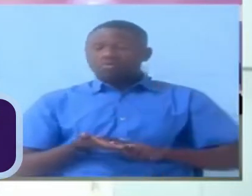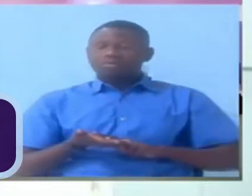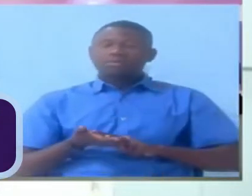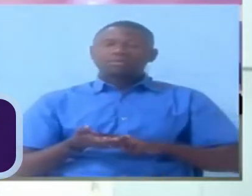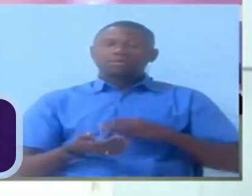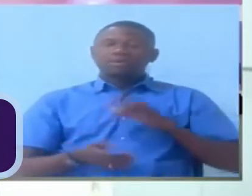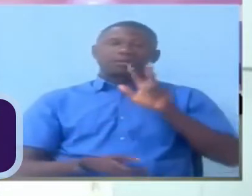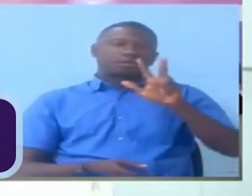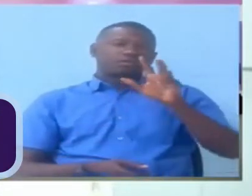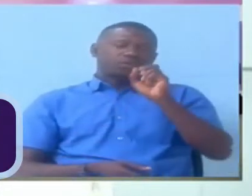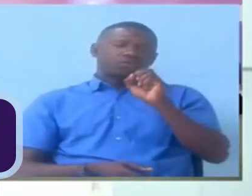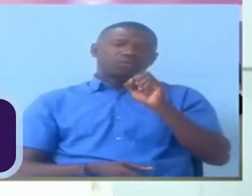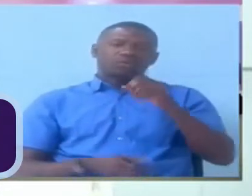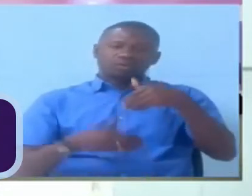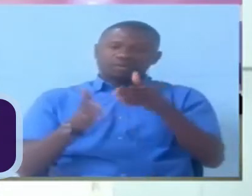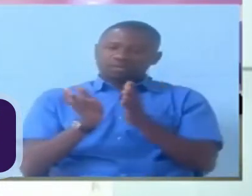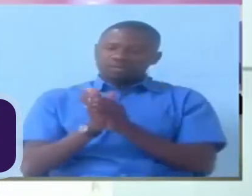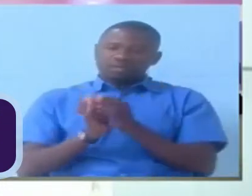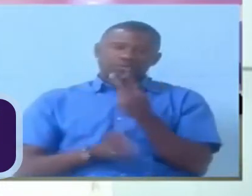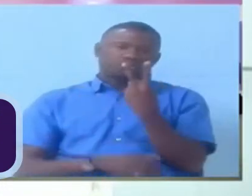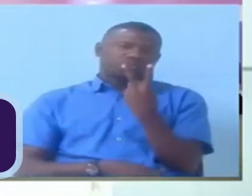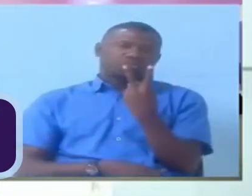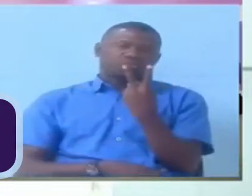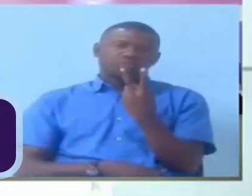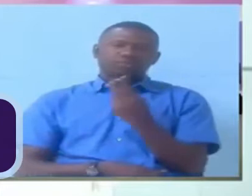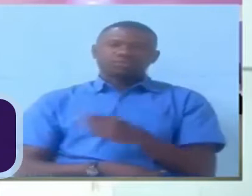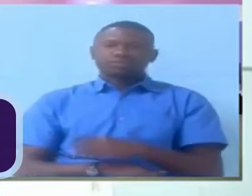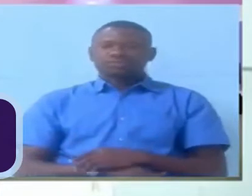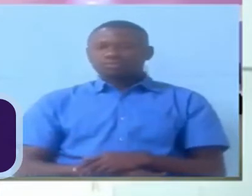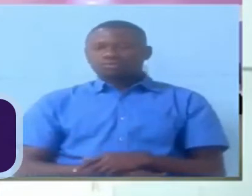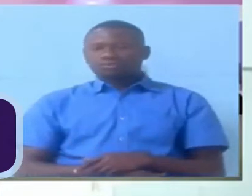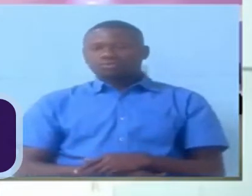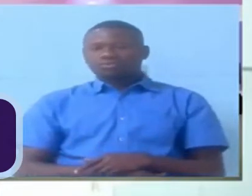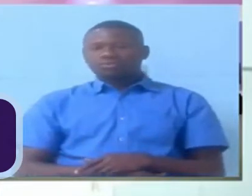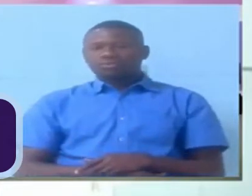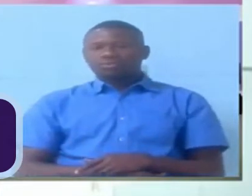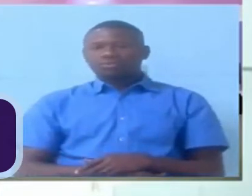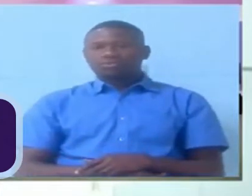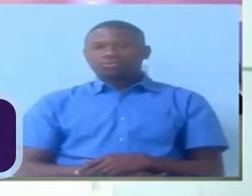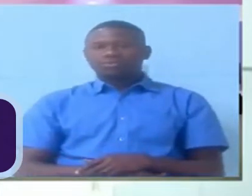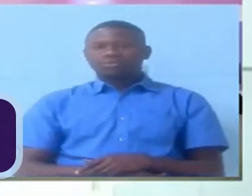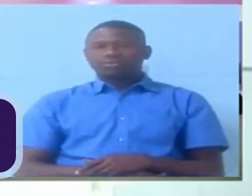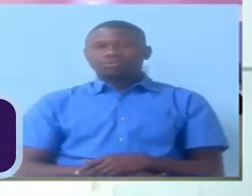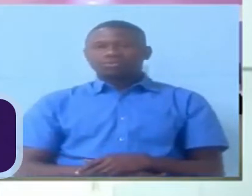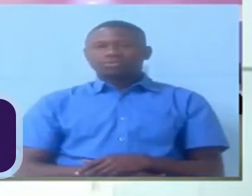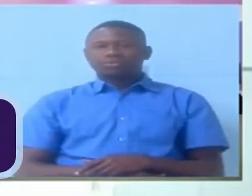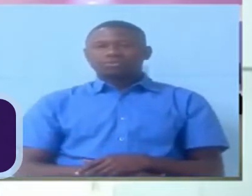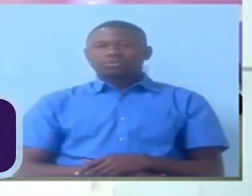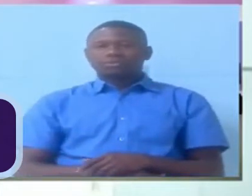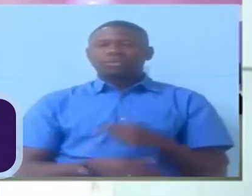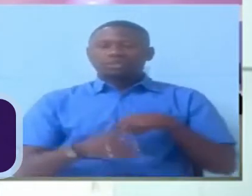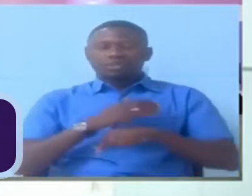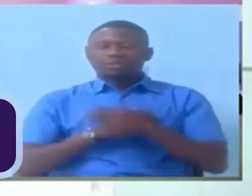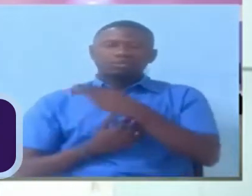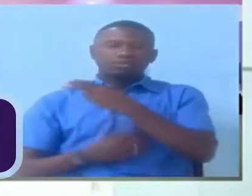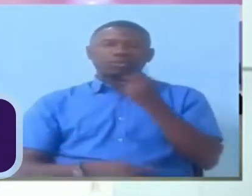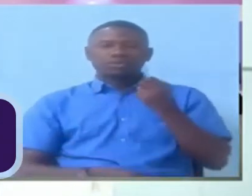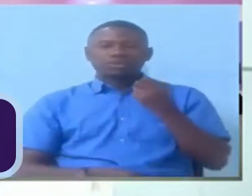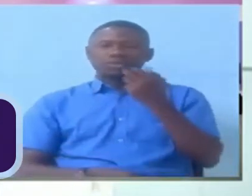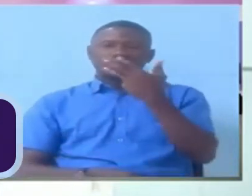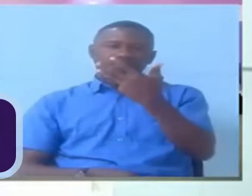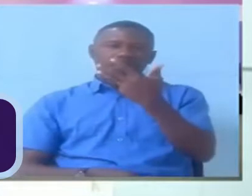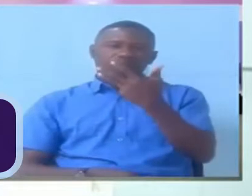true, but this time as a company sergeant major. Umuto nyalde bari ni silo ngira company la sergeant major leti. And the role of the